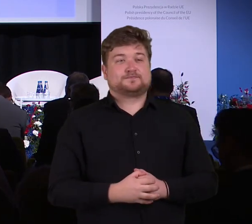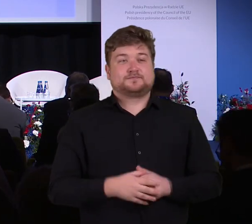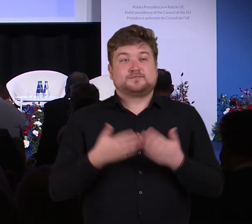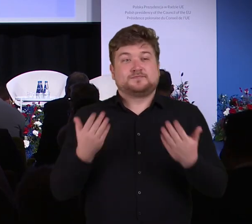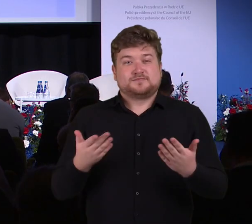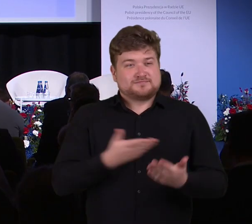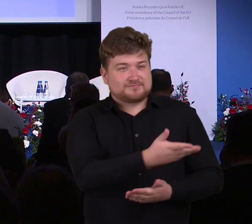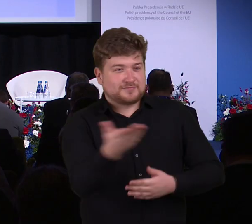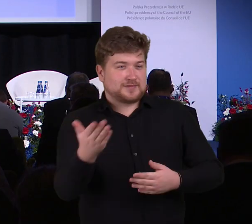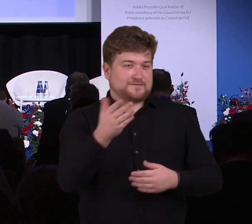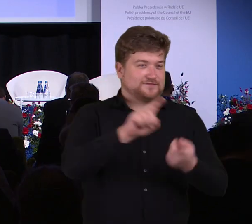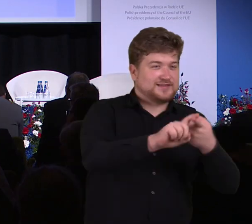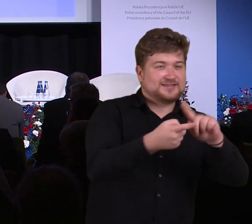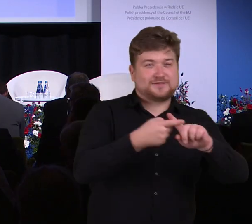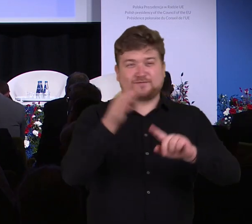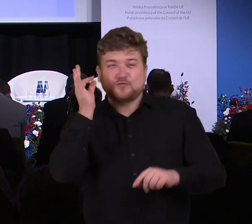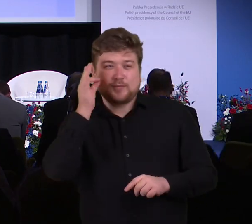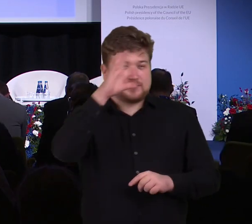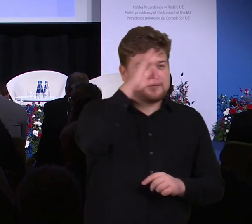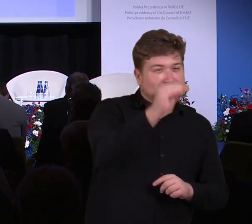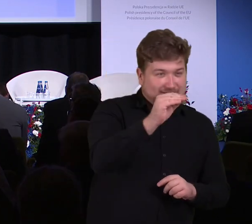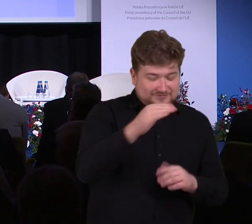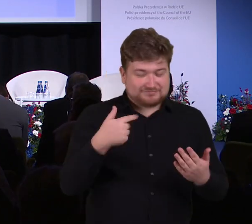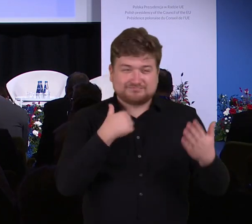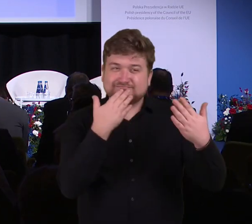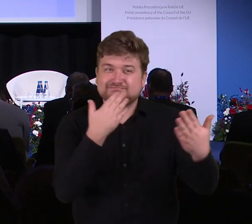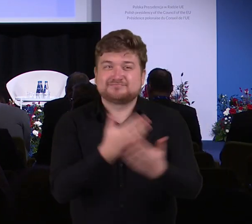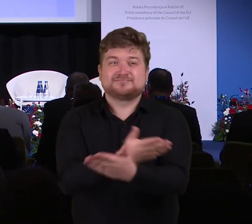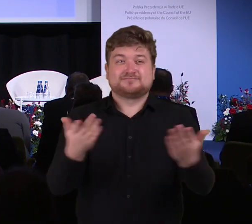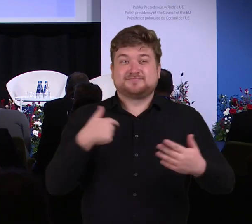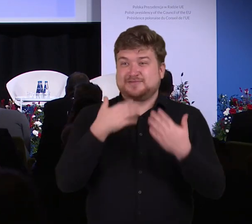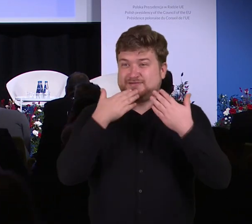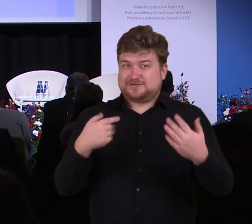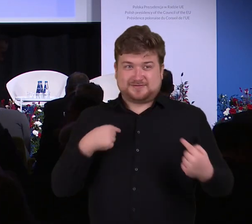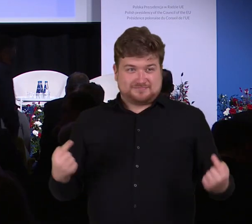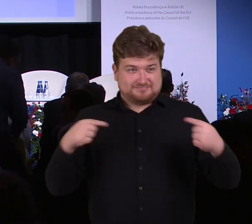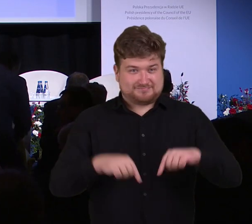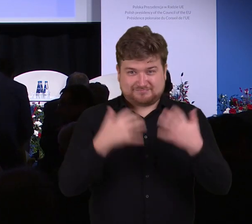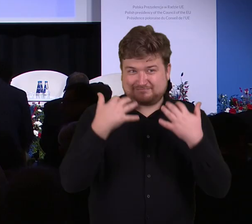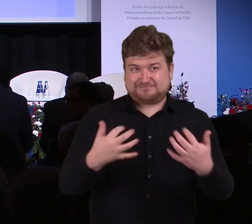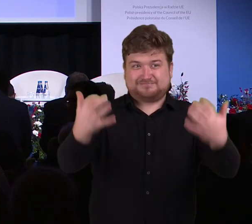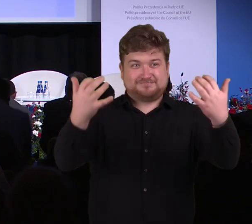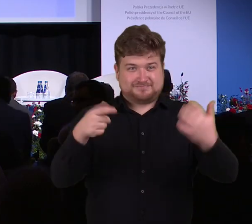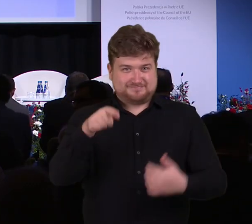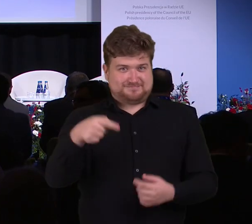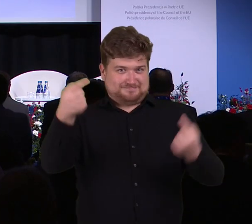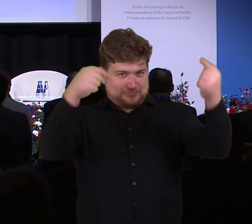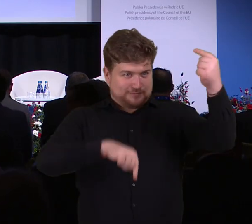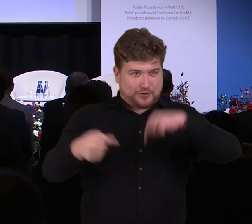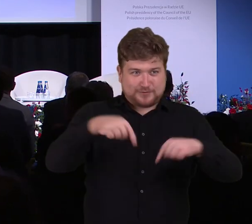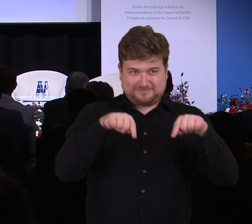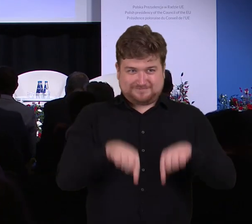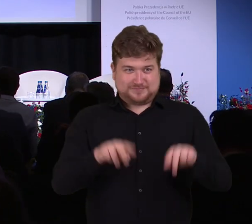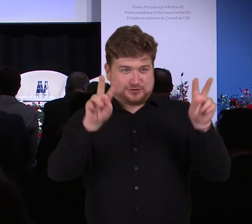will not be bored to death, and in fact you will be entertained. What I'm going to present to you